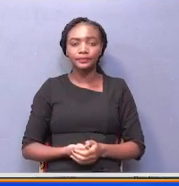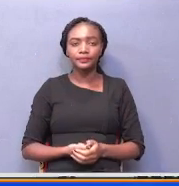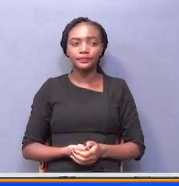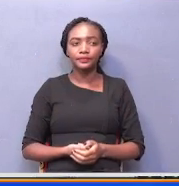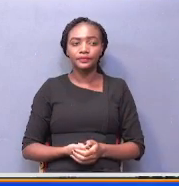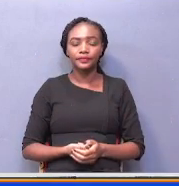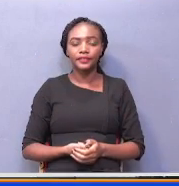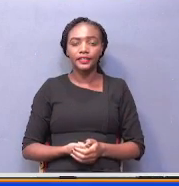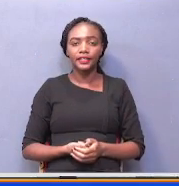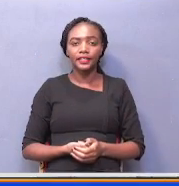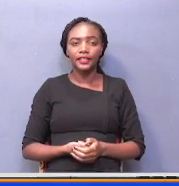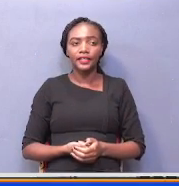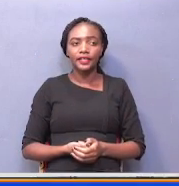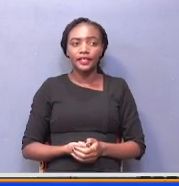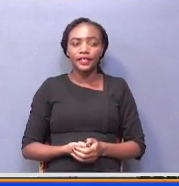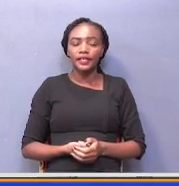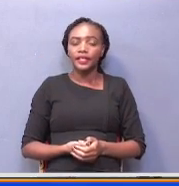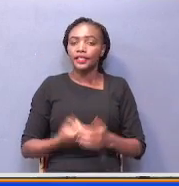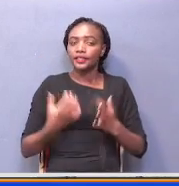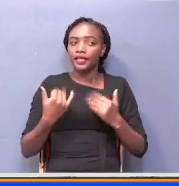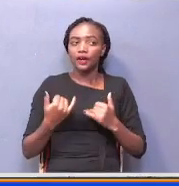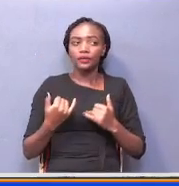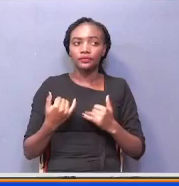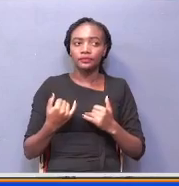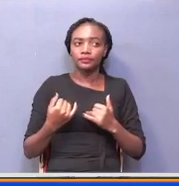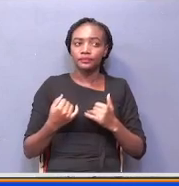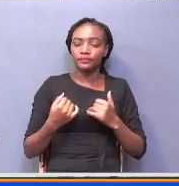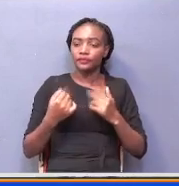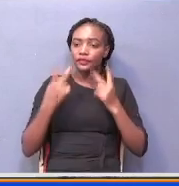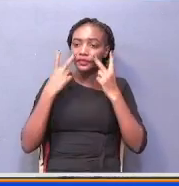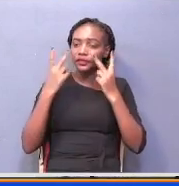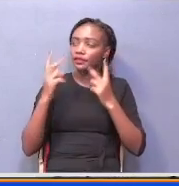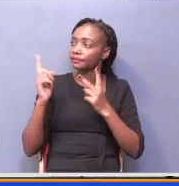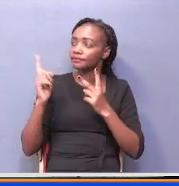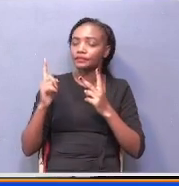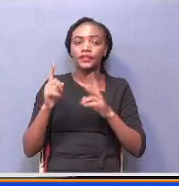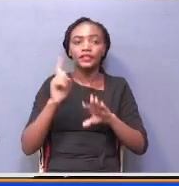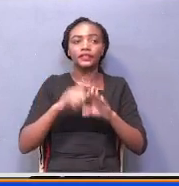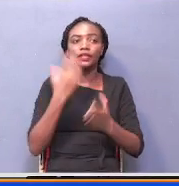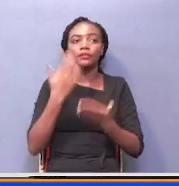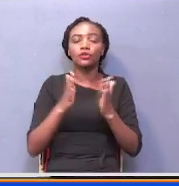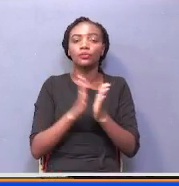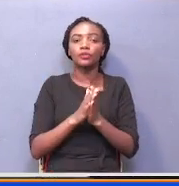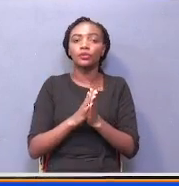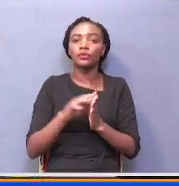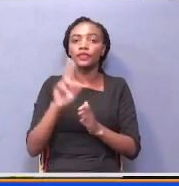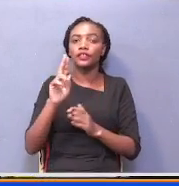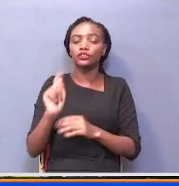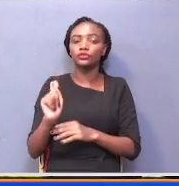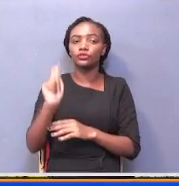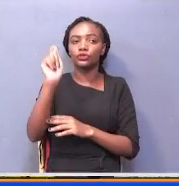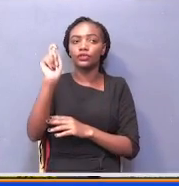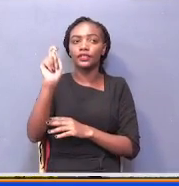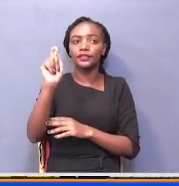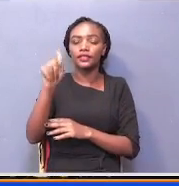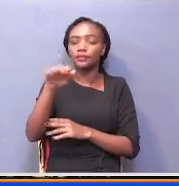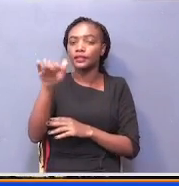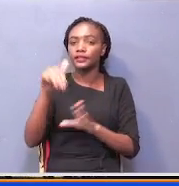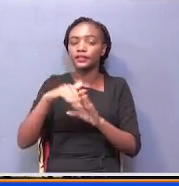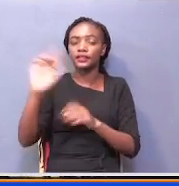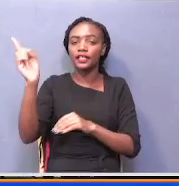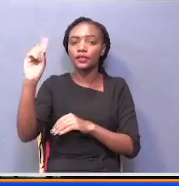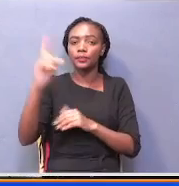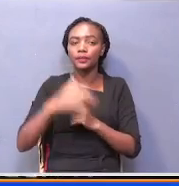Its 28 stories, however, now look like child's play when compared to the two tallest skyscrapers in the